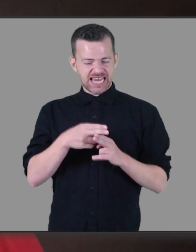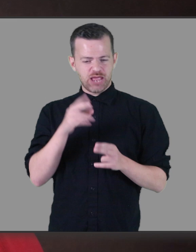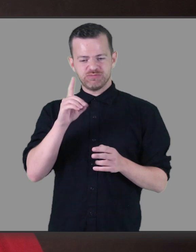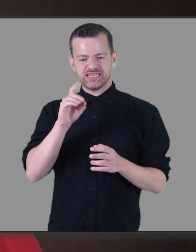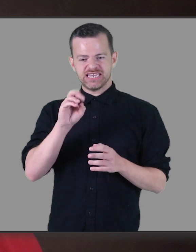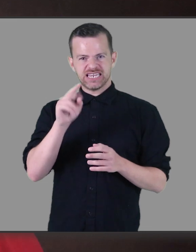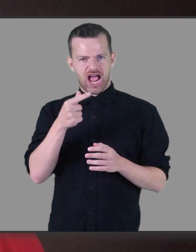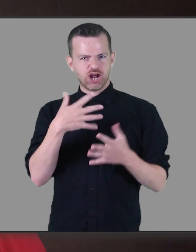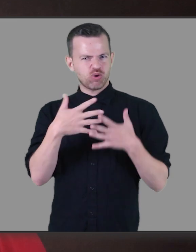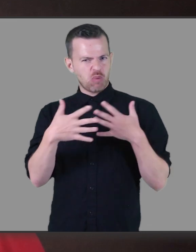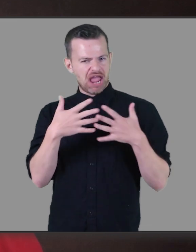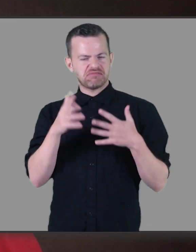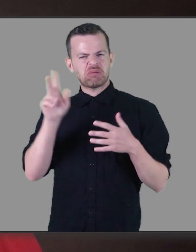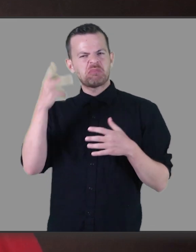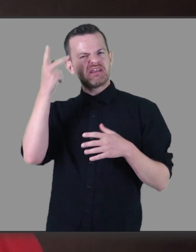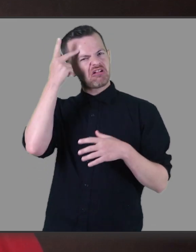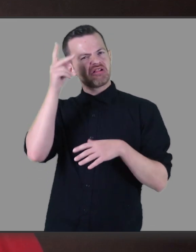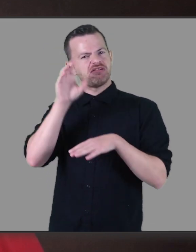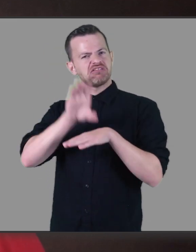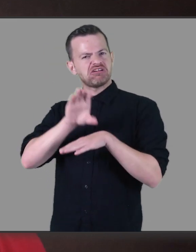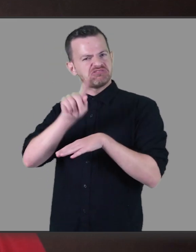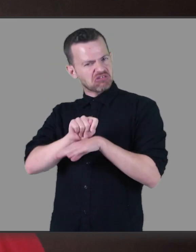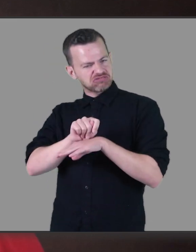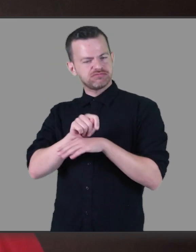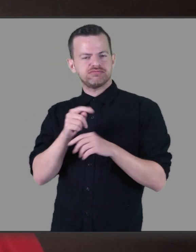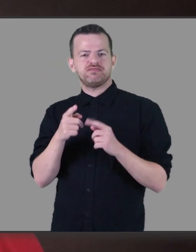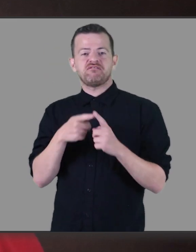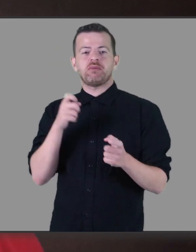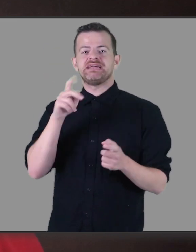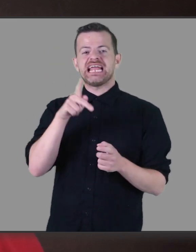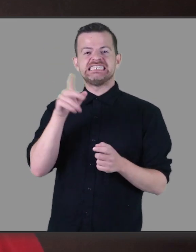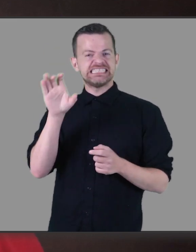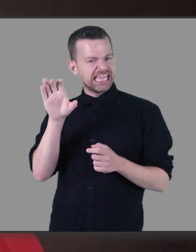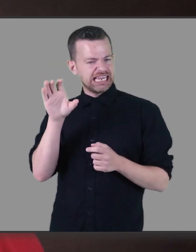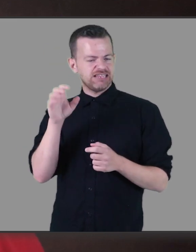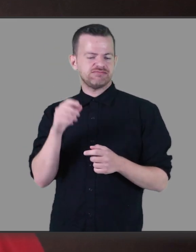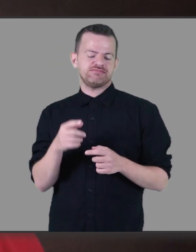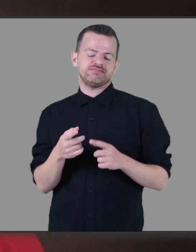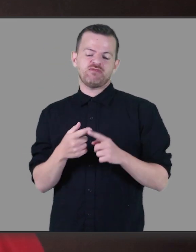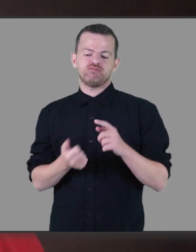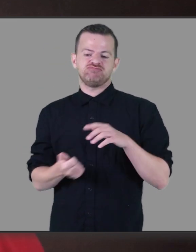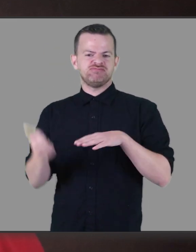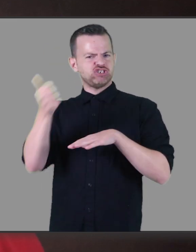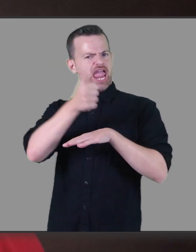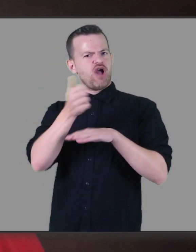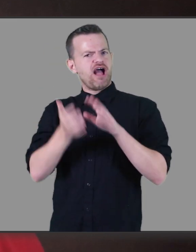a guy named Doug Gray, a political consultant from Kansas City, to be